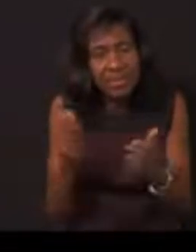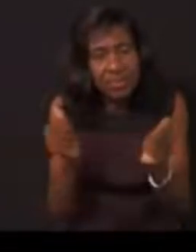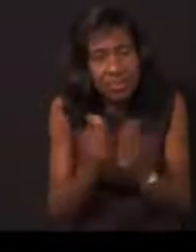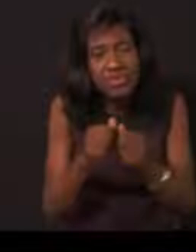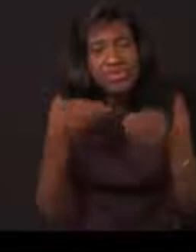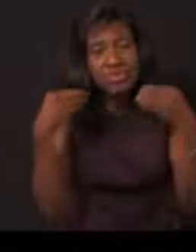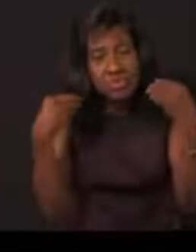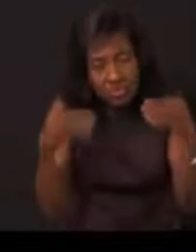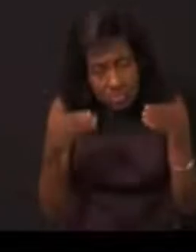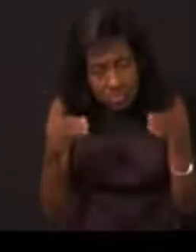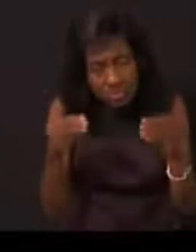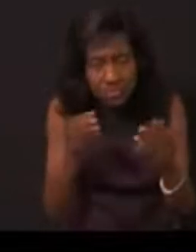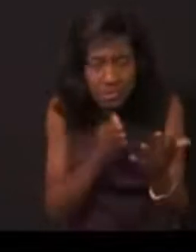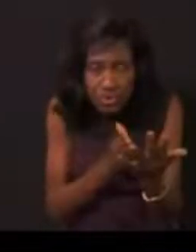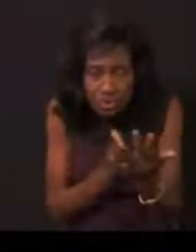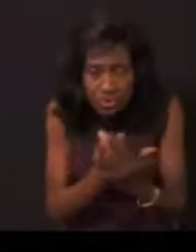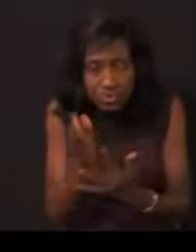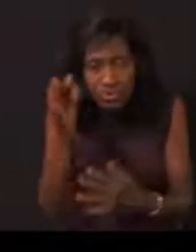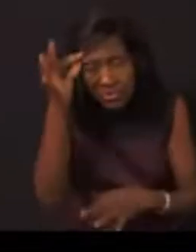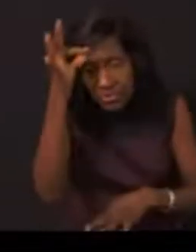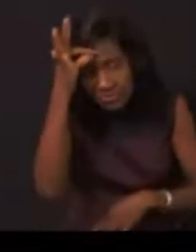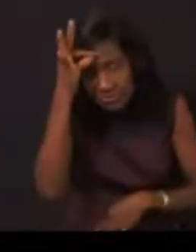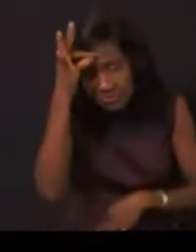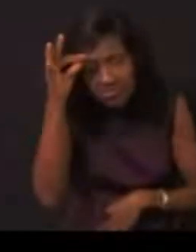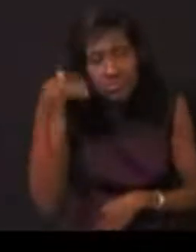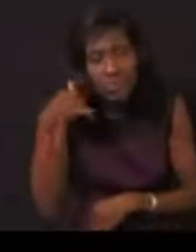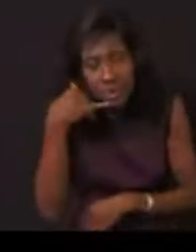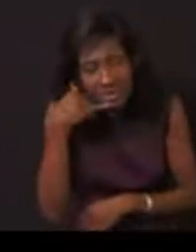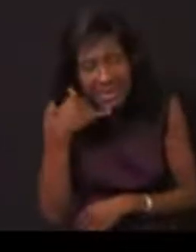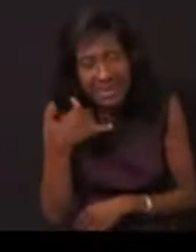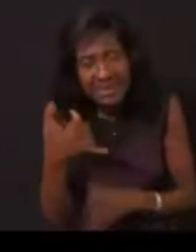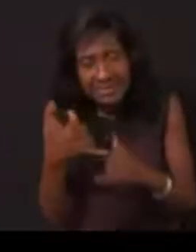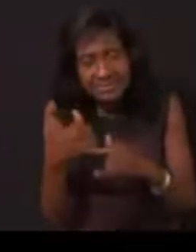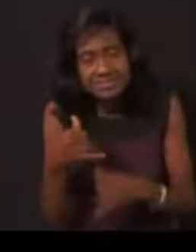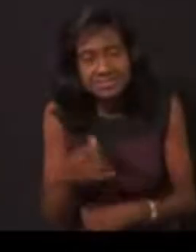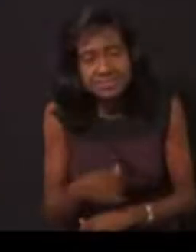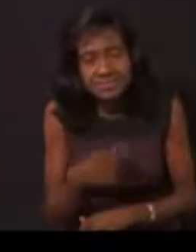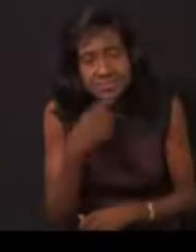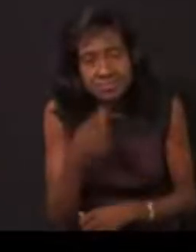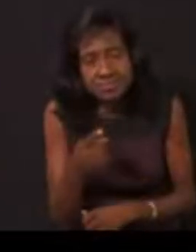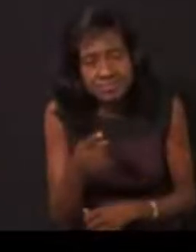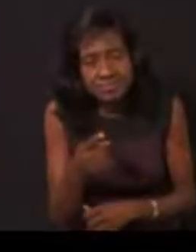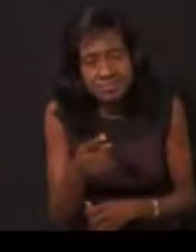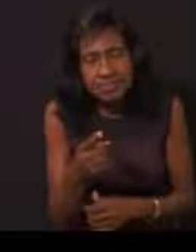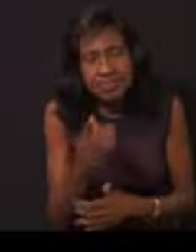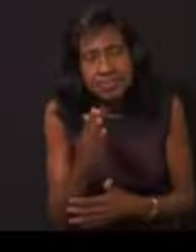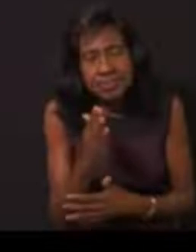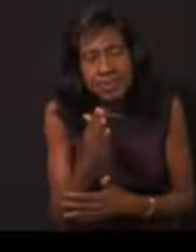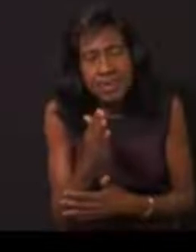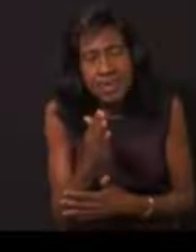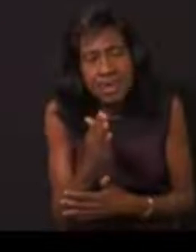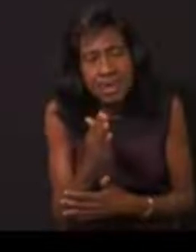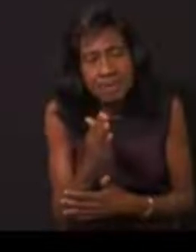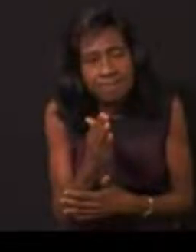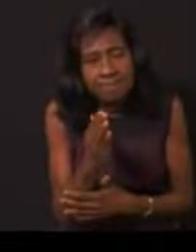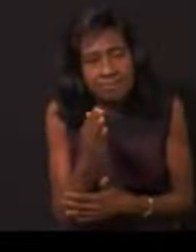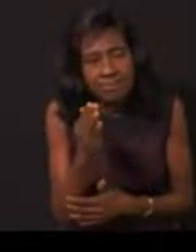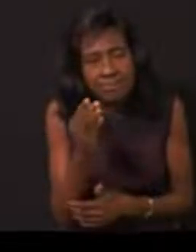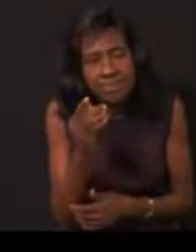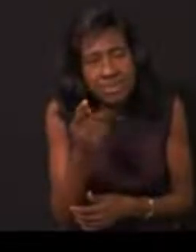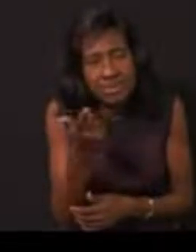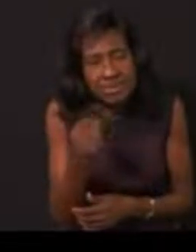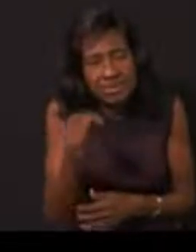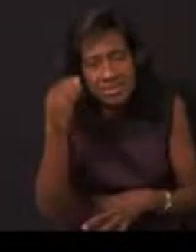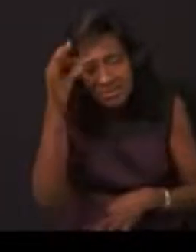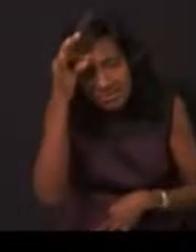take this opportunity to apologize due to circumstances and technical difficulties beyond their control that the